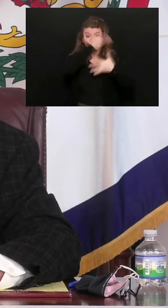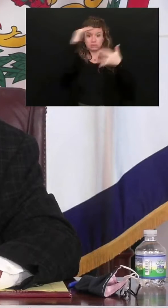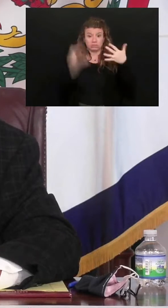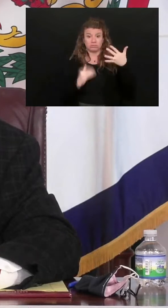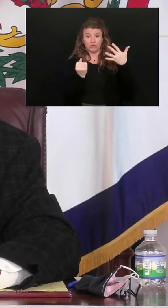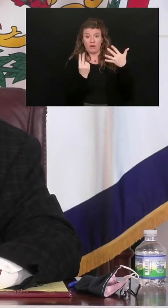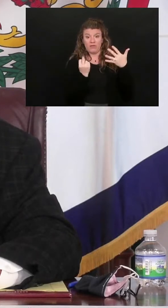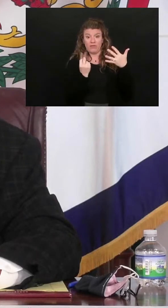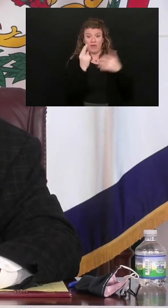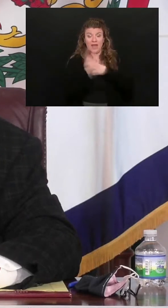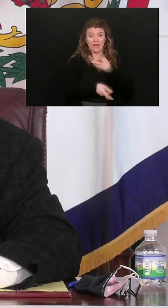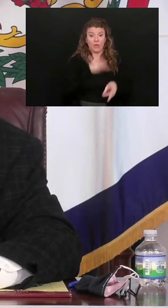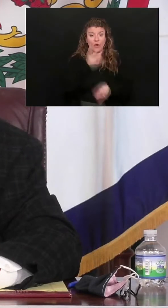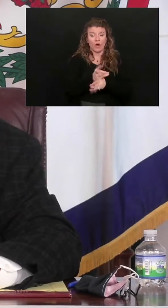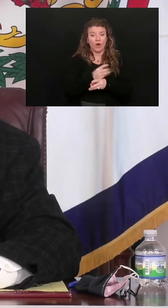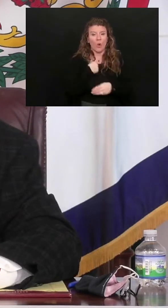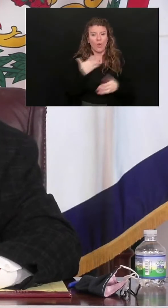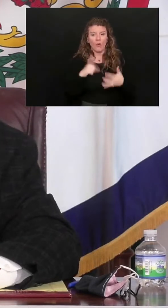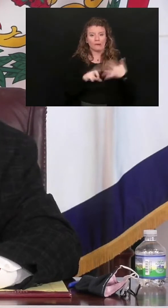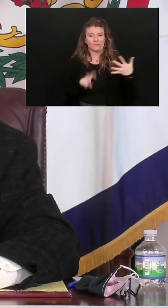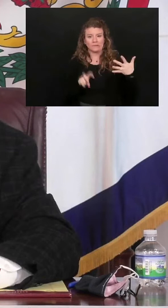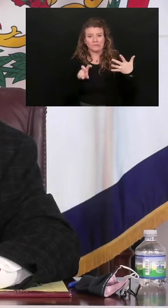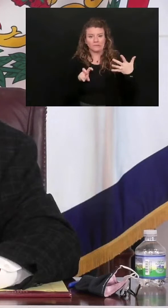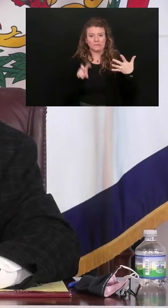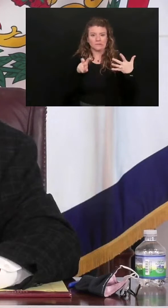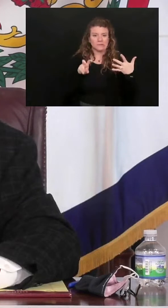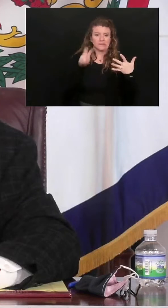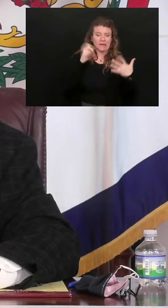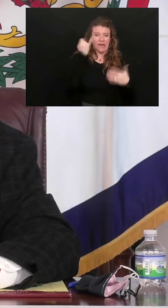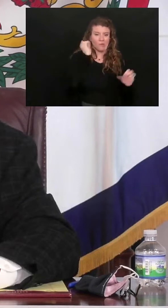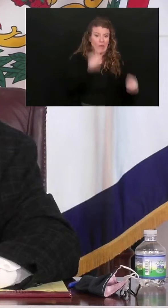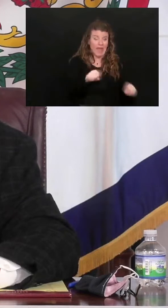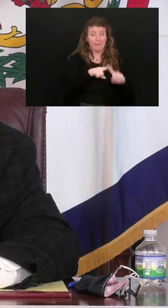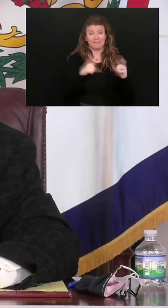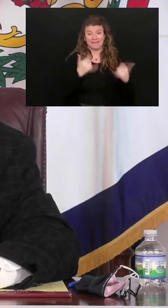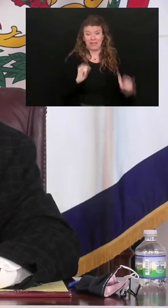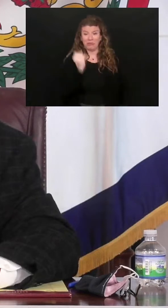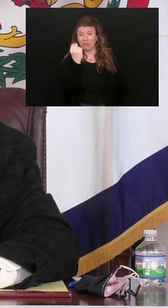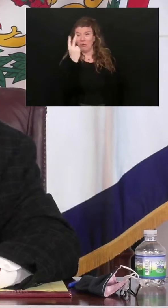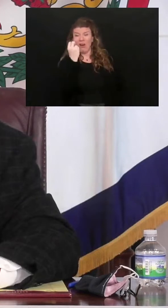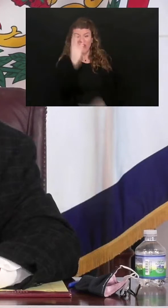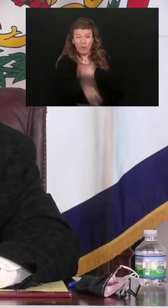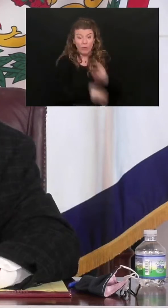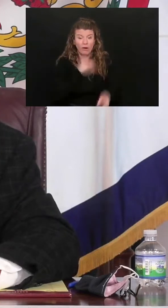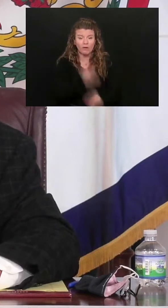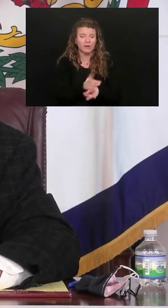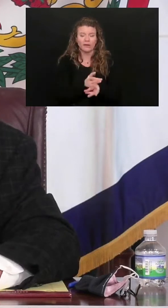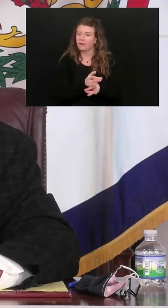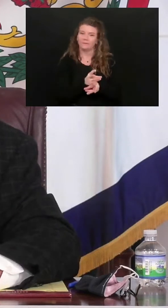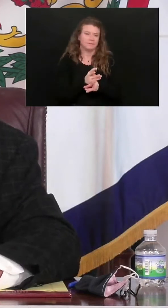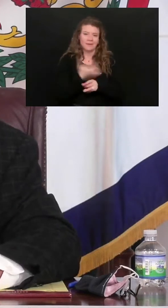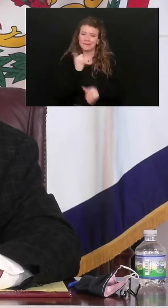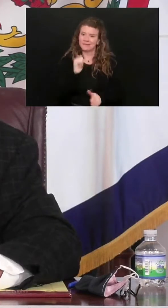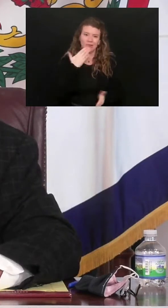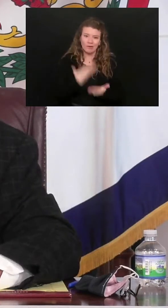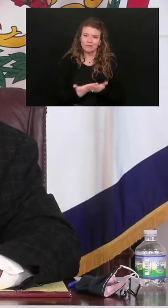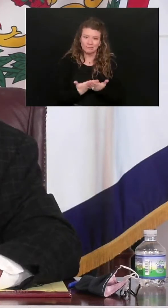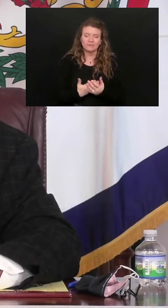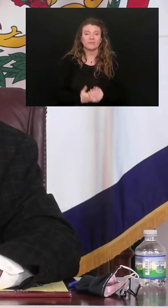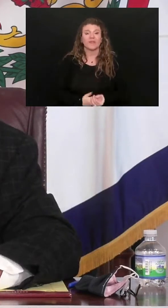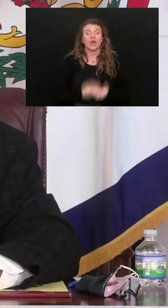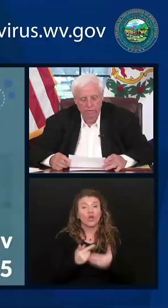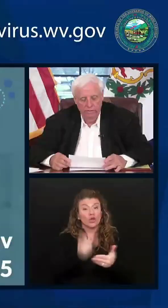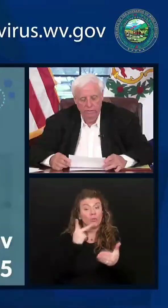world. We want to try to climb back up there if we can, but that's still phenomenal beyond belief. You know, your pre